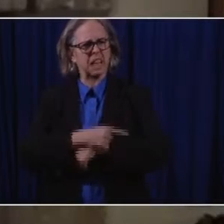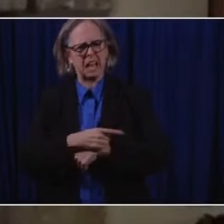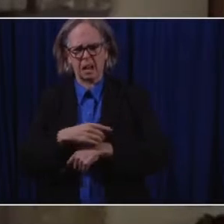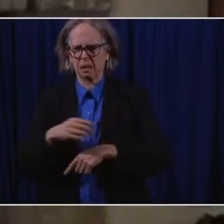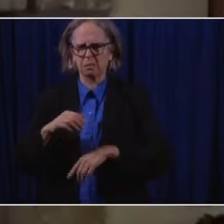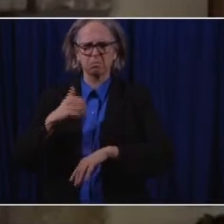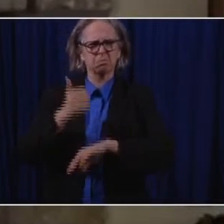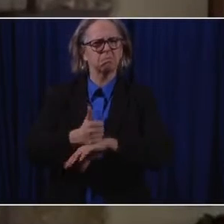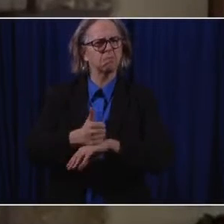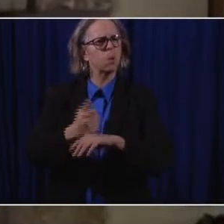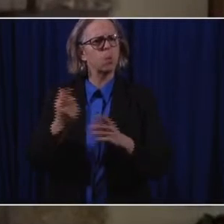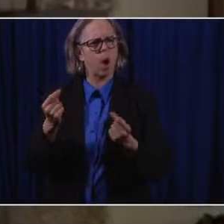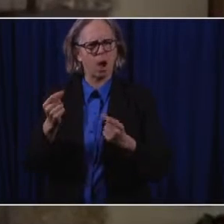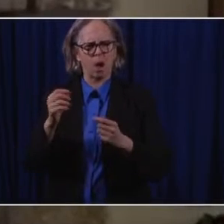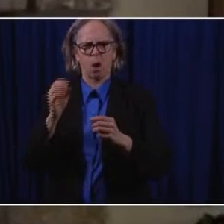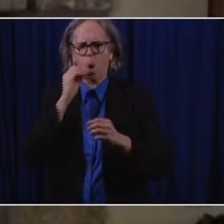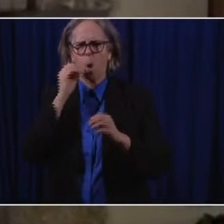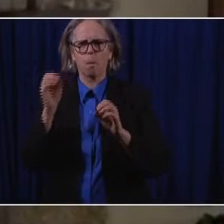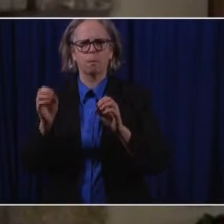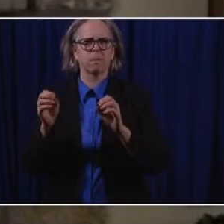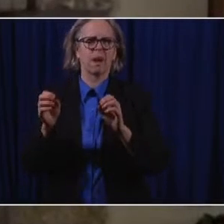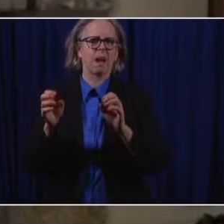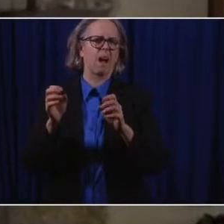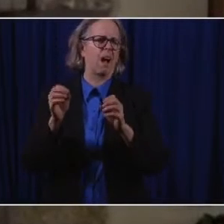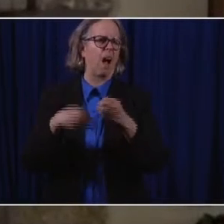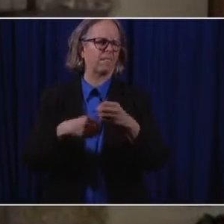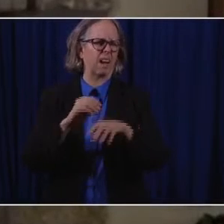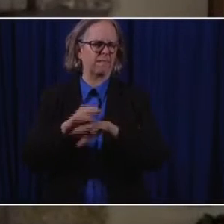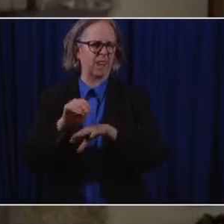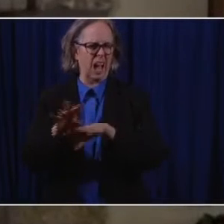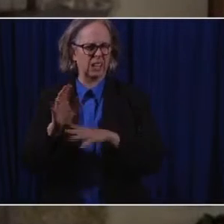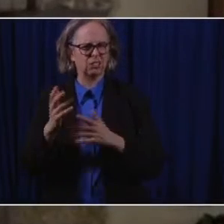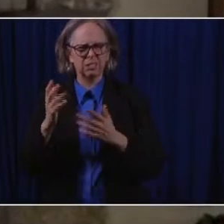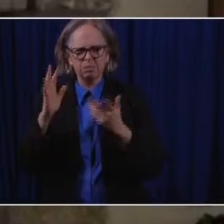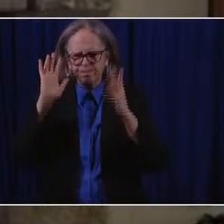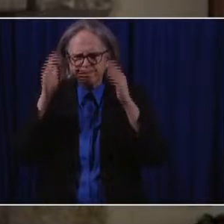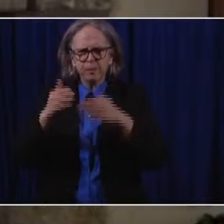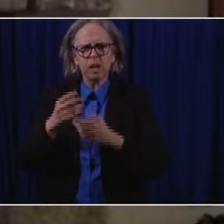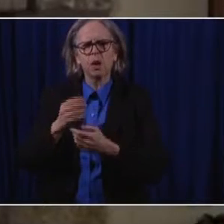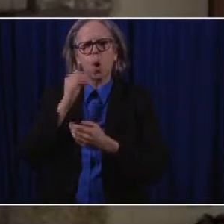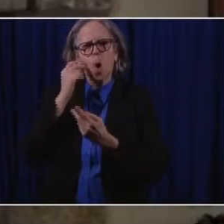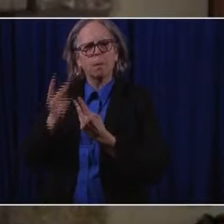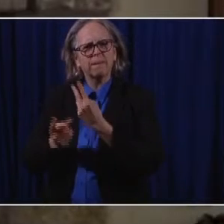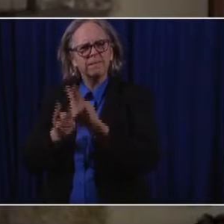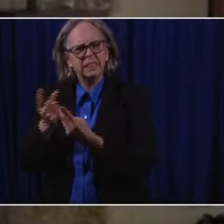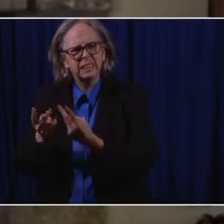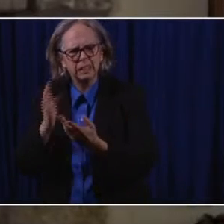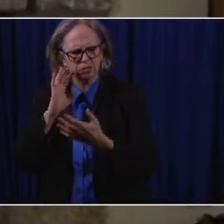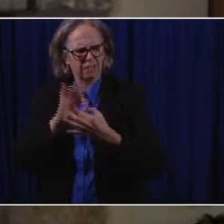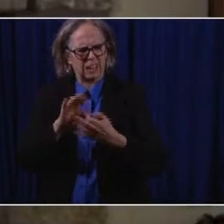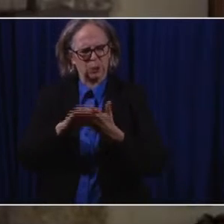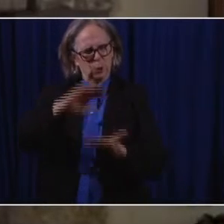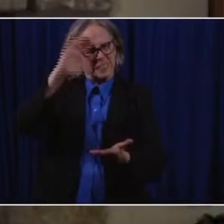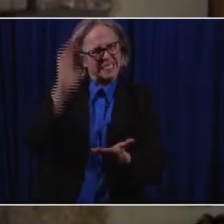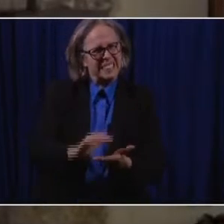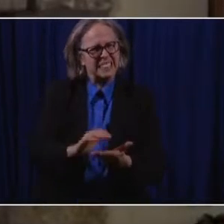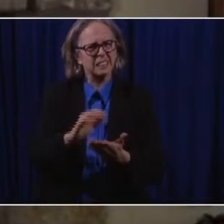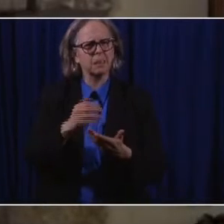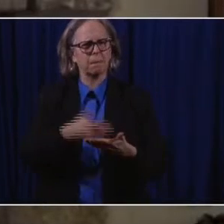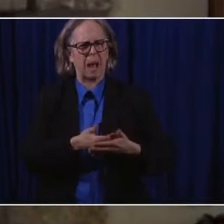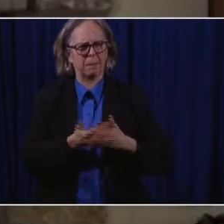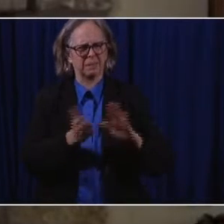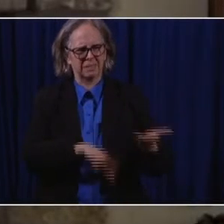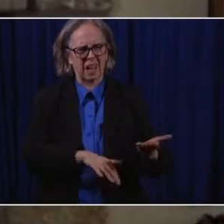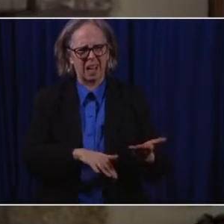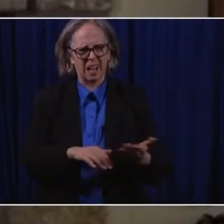we have been working to reduce infant mortality and the racial disparities that exist. With the help of the legislature,